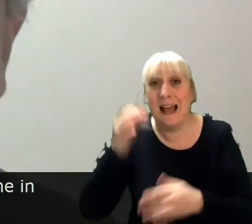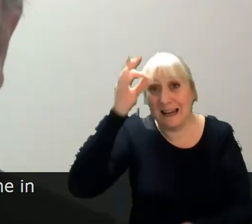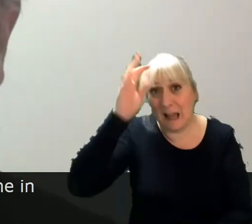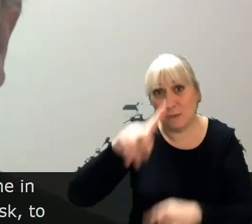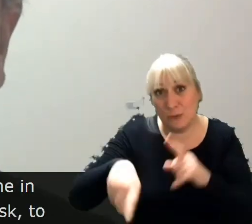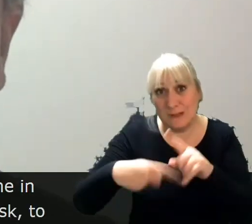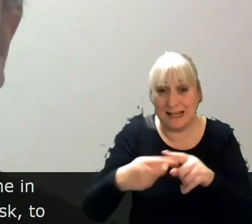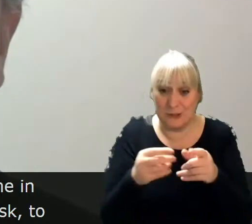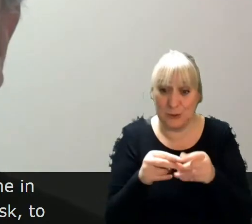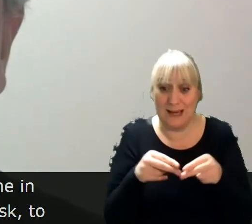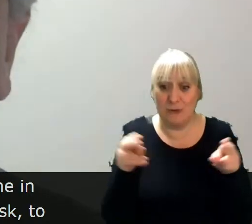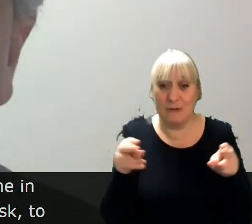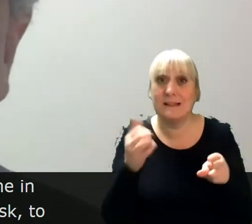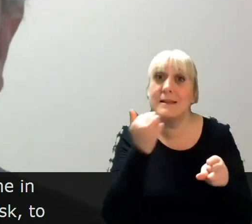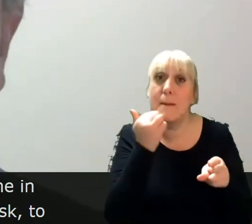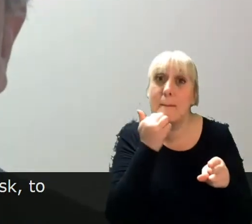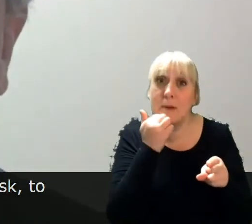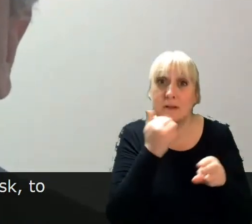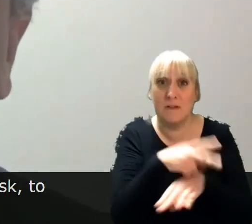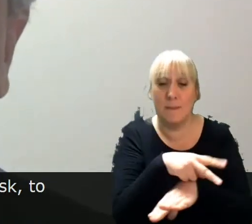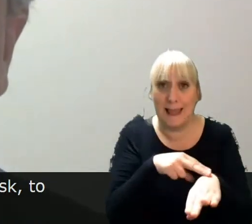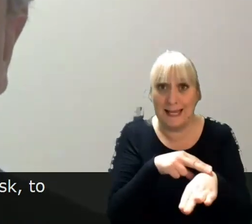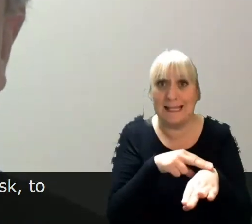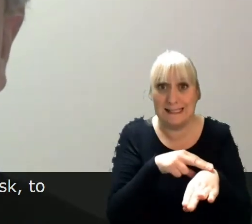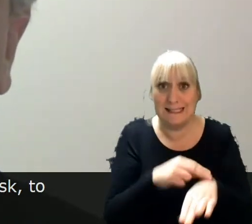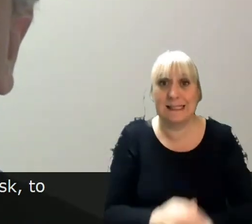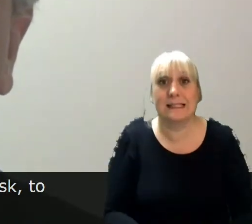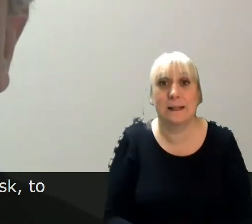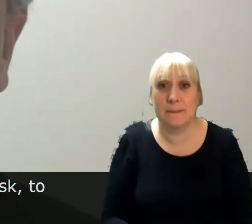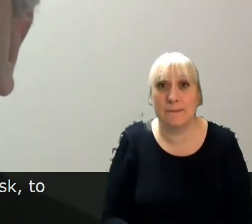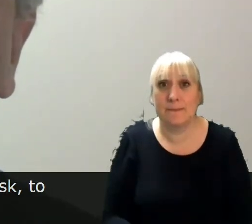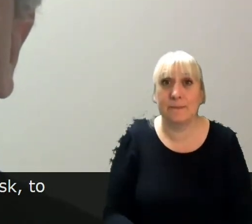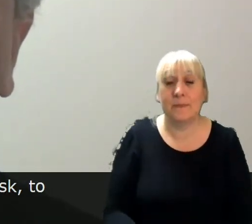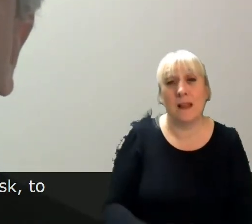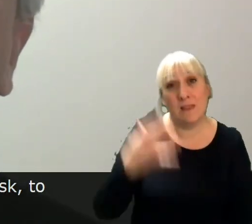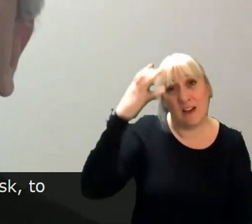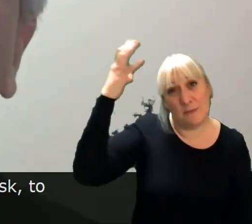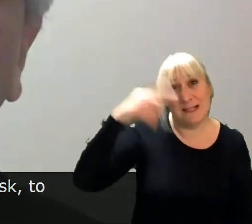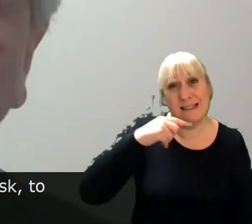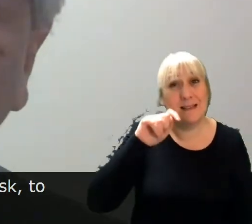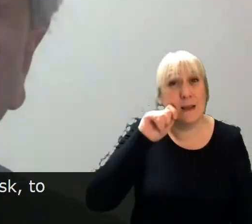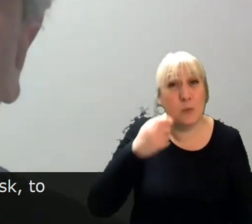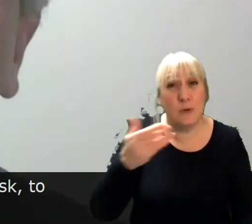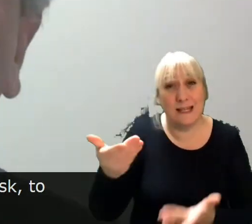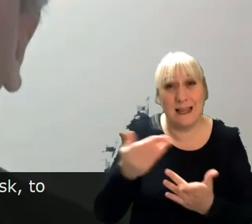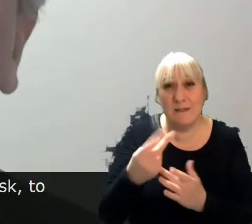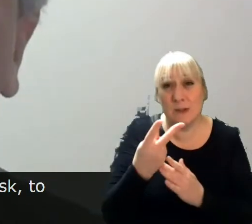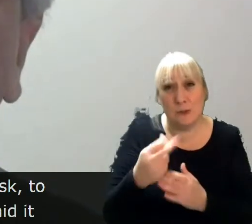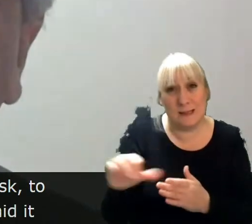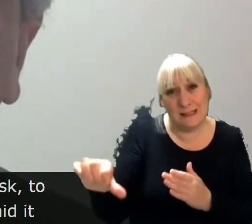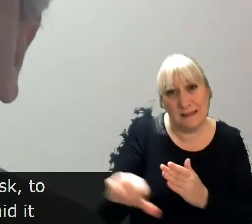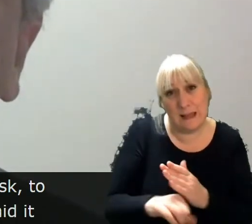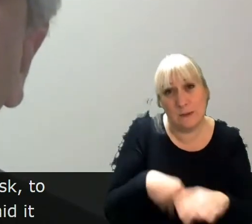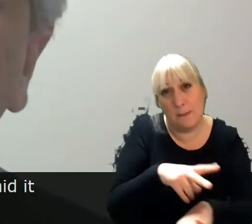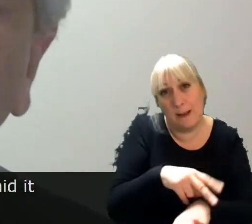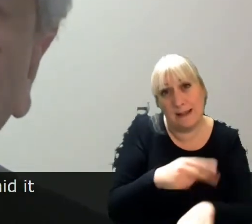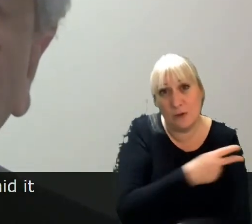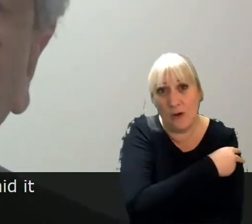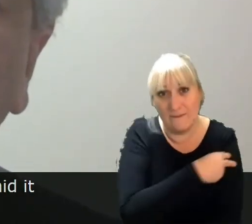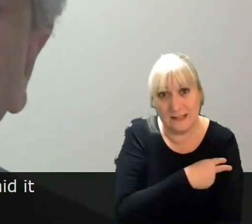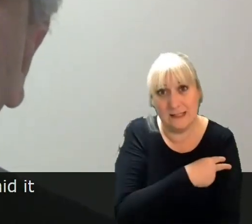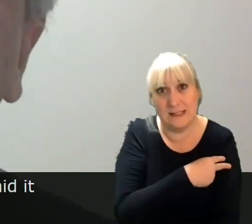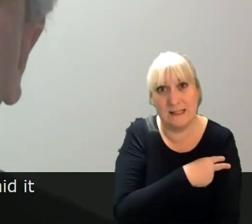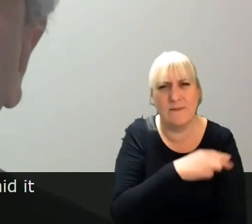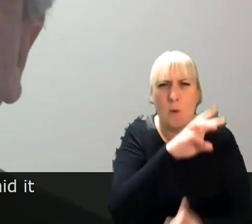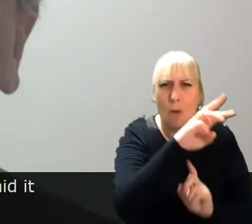I'll finish on this note. The government said it will give 20,000 police officers to England and Wales. We have yet to see what they're going to give to London. The mayor has asked